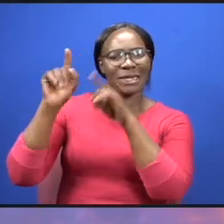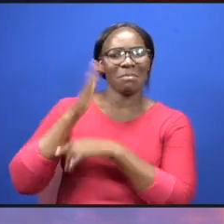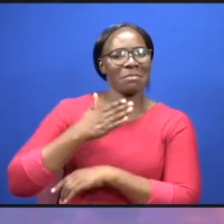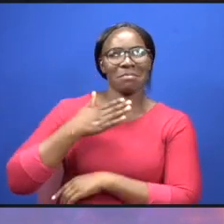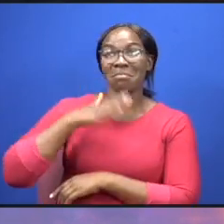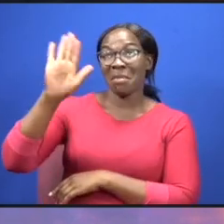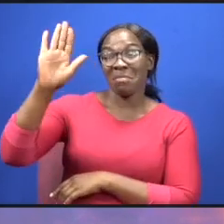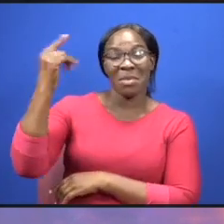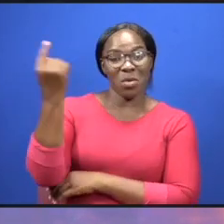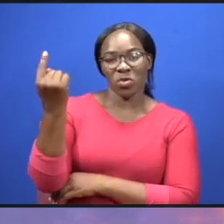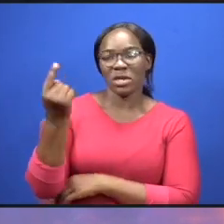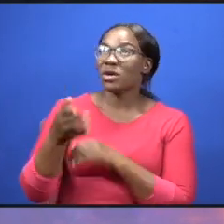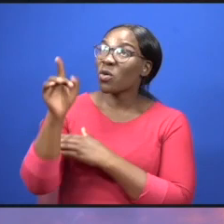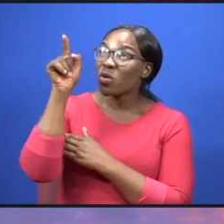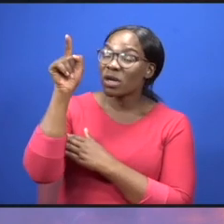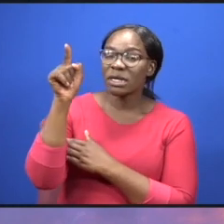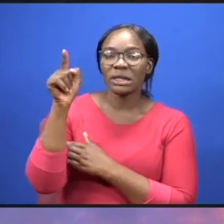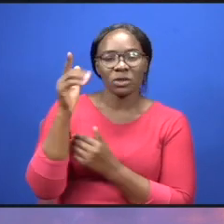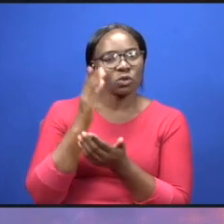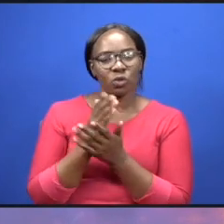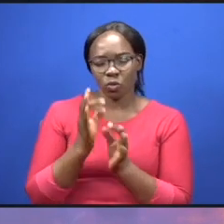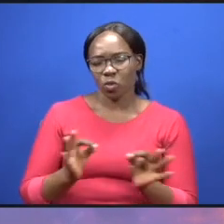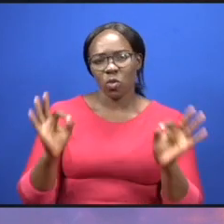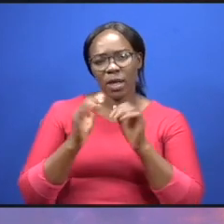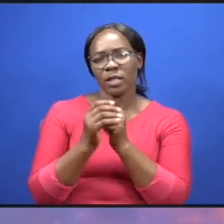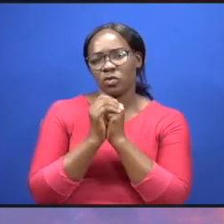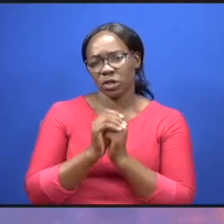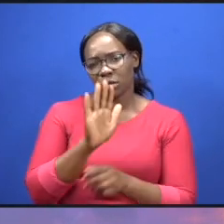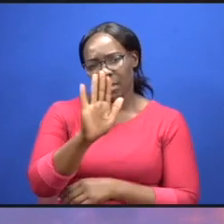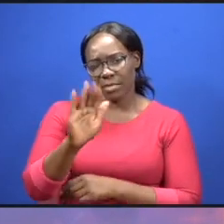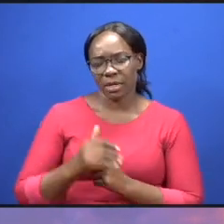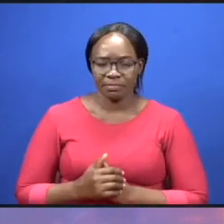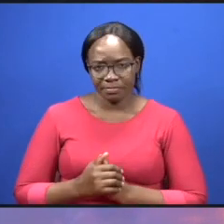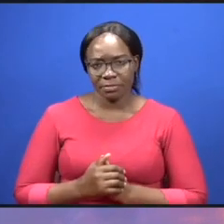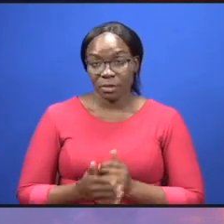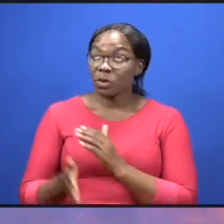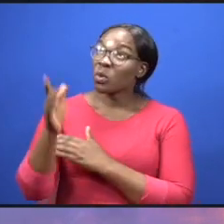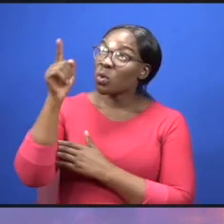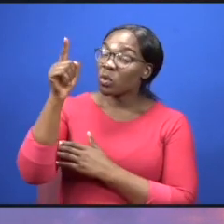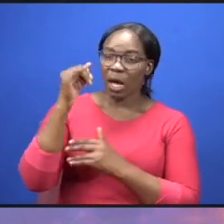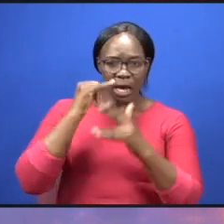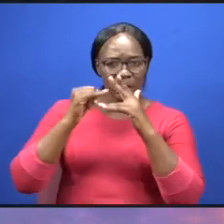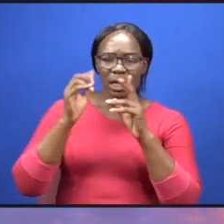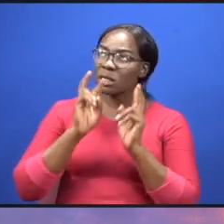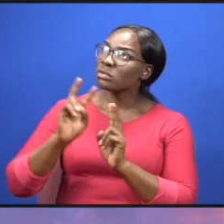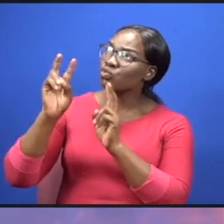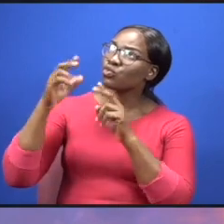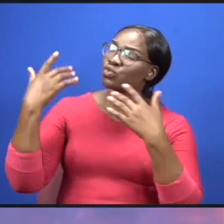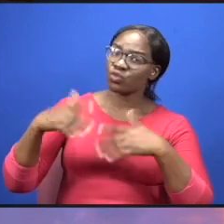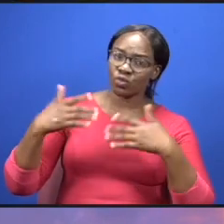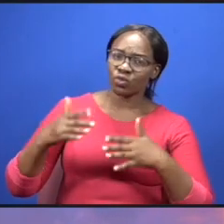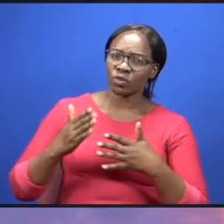himself. This God deserves your worship. This God that Isaiah beheld